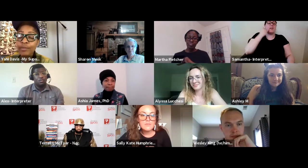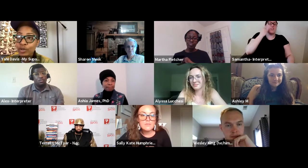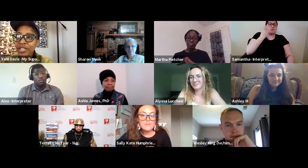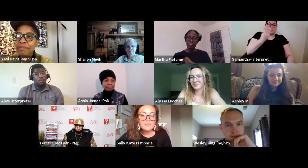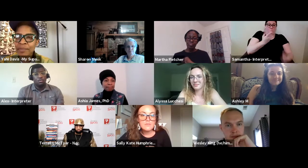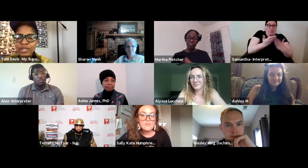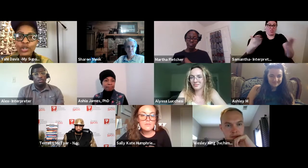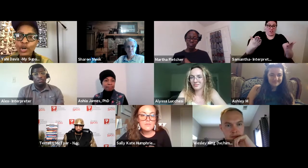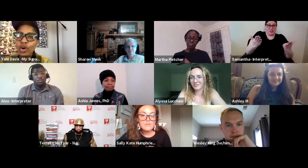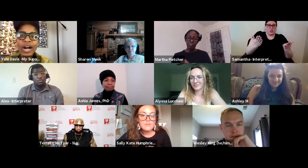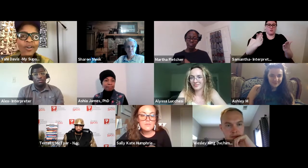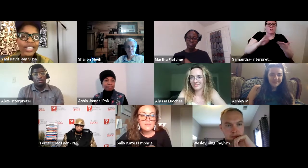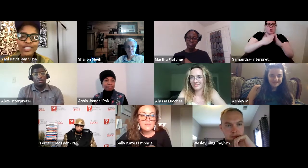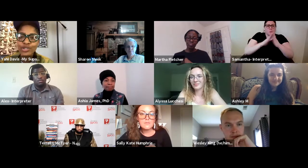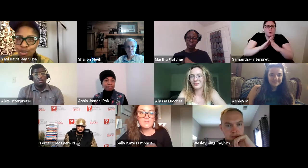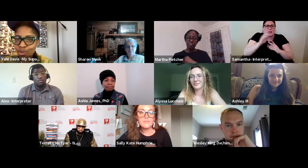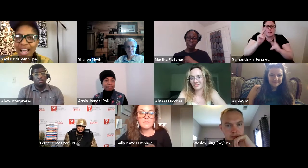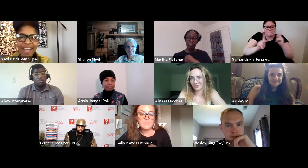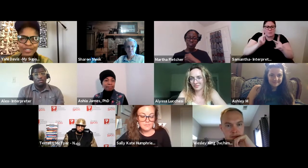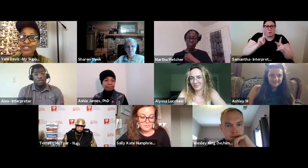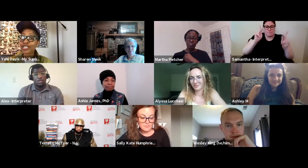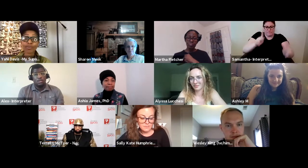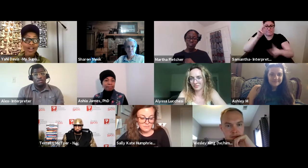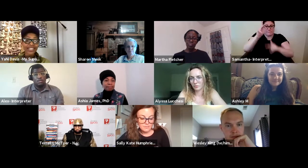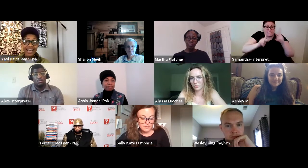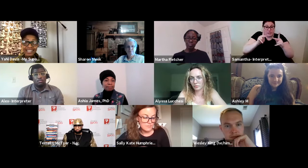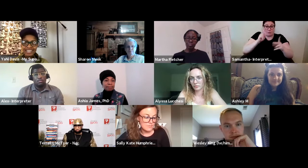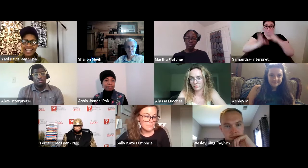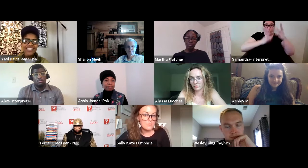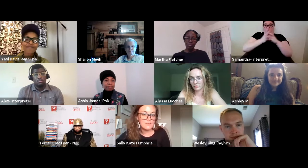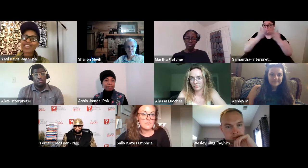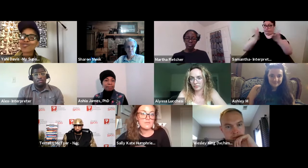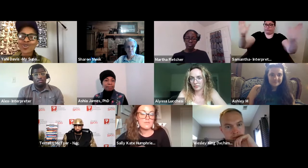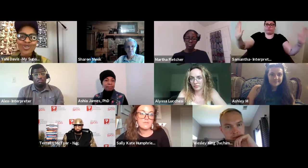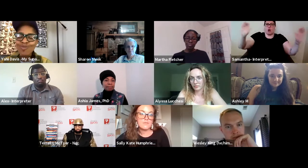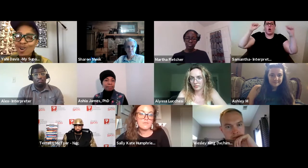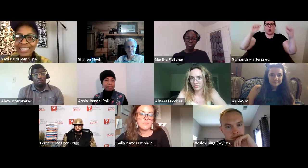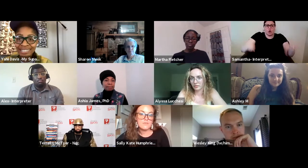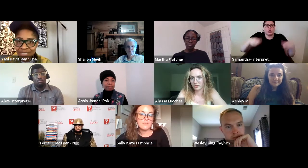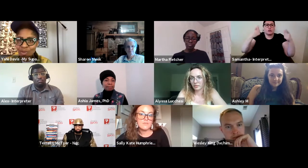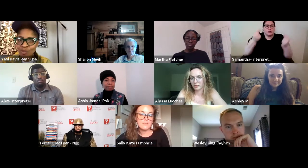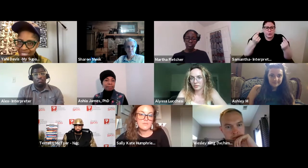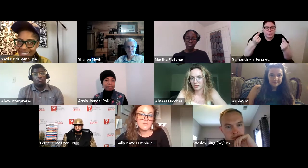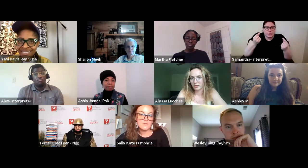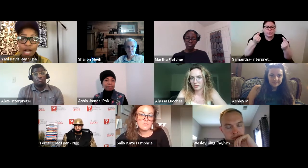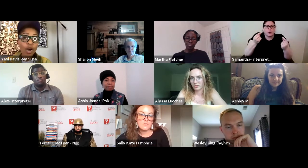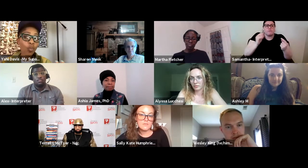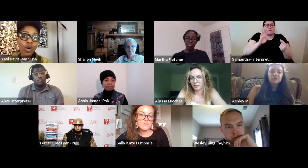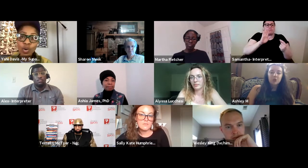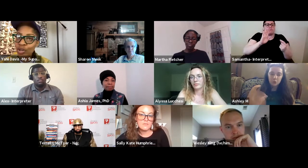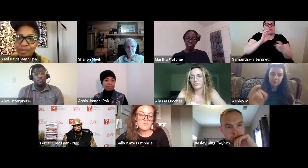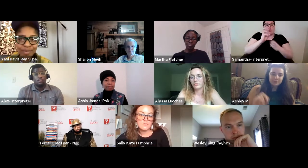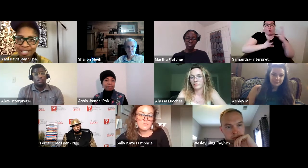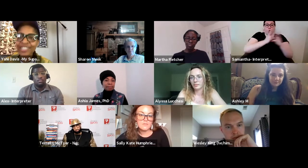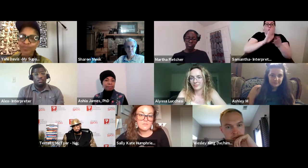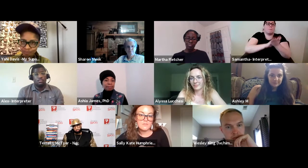thing community members could go out and do after this broadcast to make the world a more accessible place,